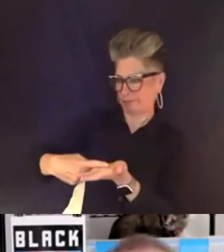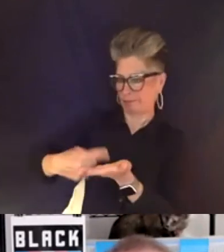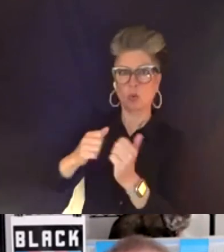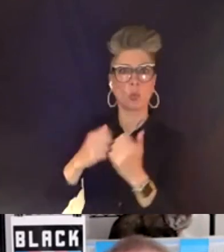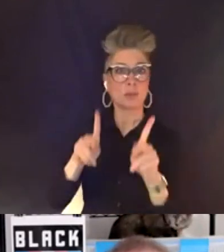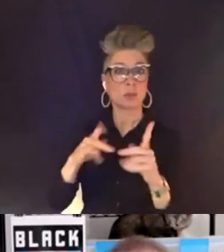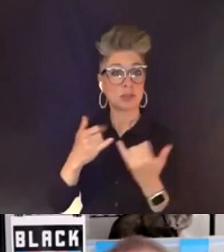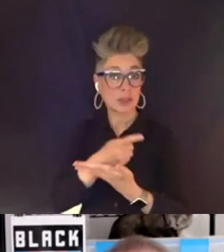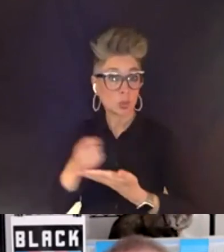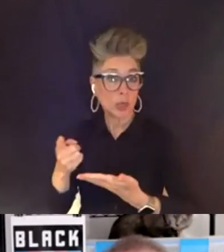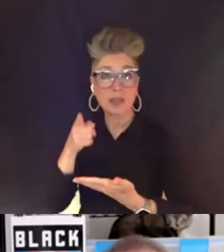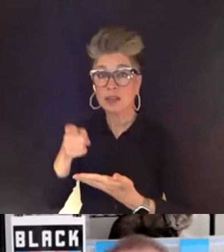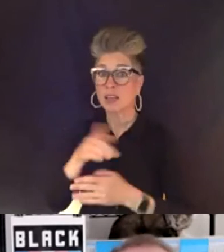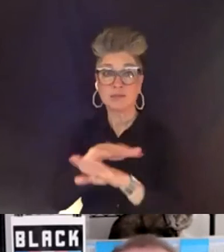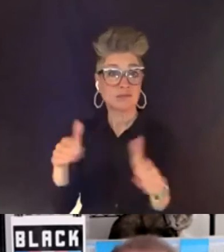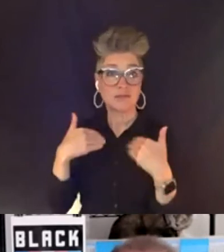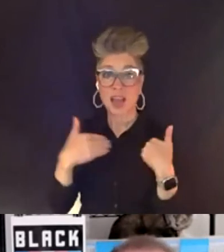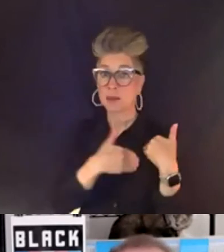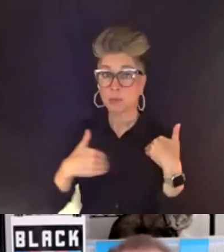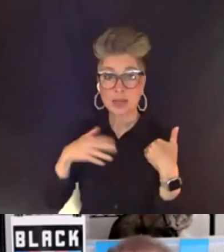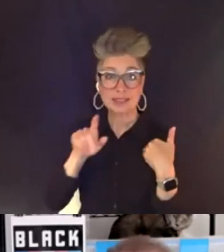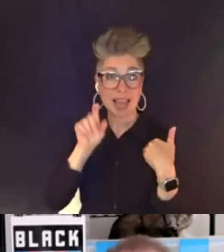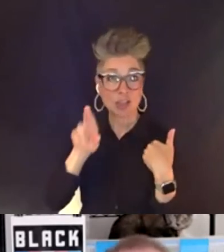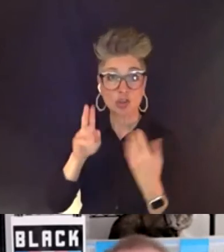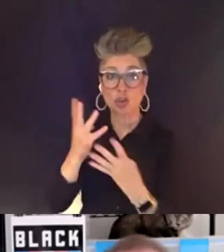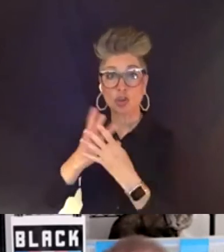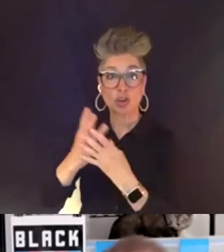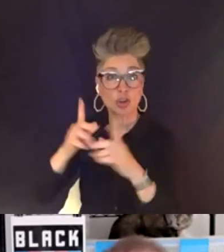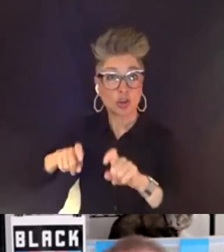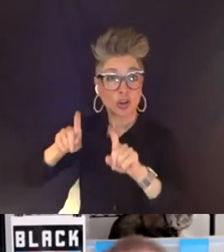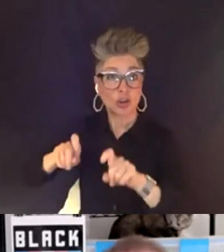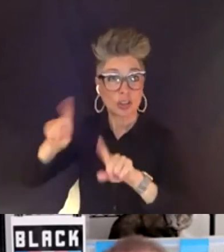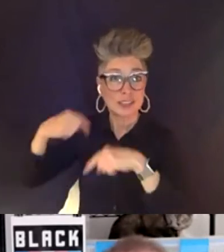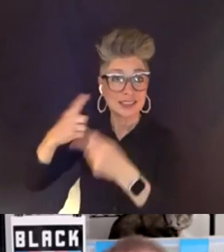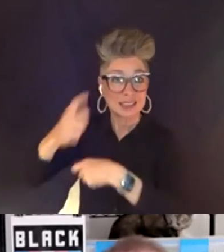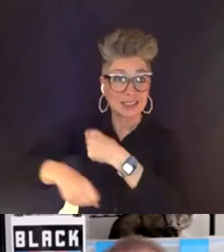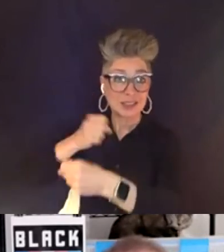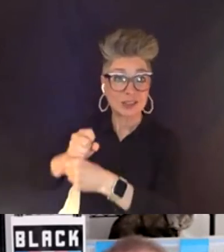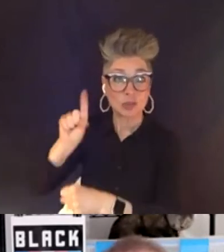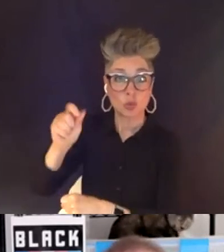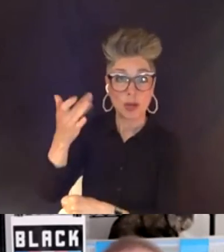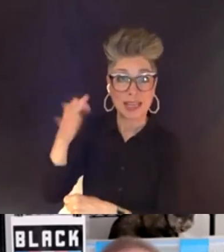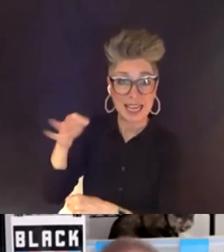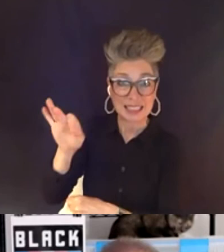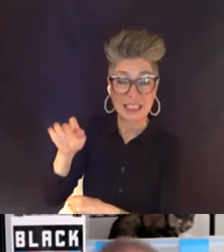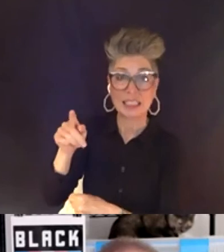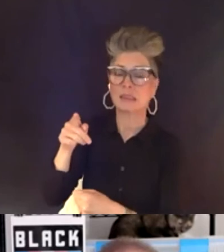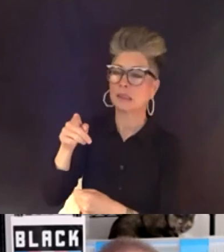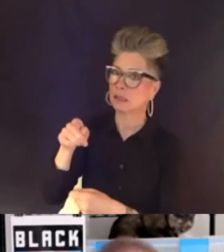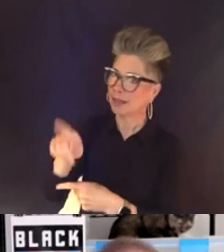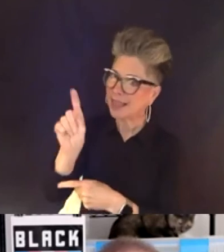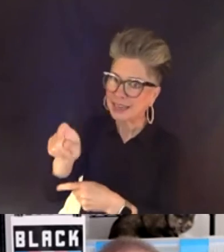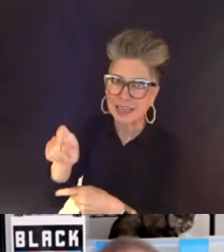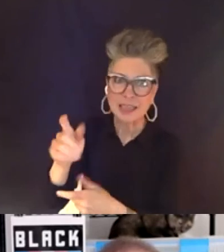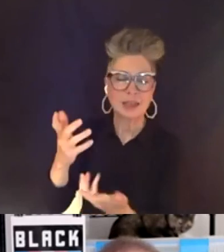that they hadn't had breast cancer screening since 2019. They really need to get it. They want to defer it longer. So we really